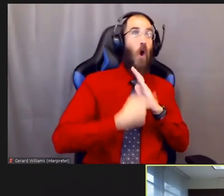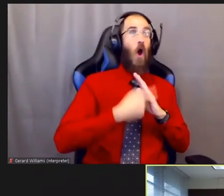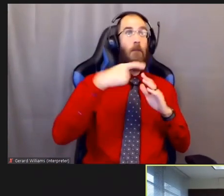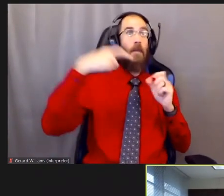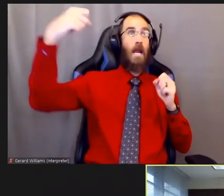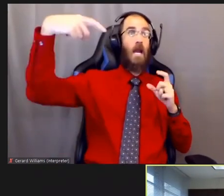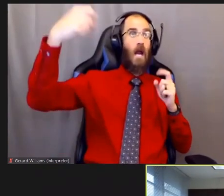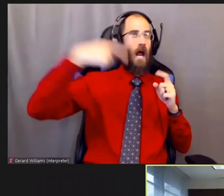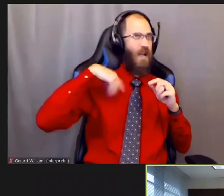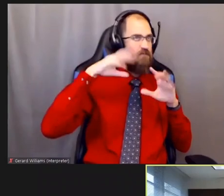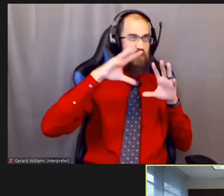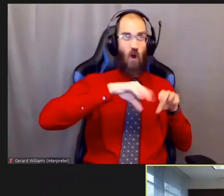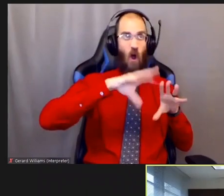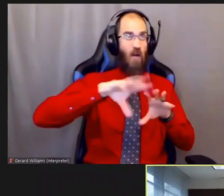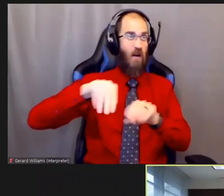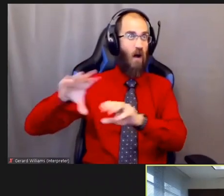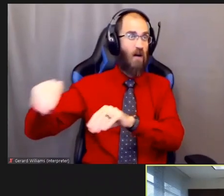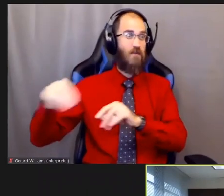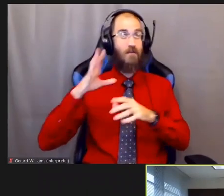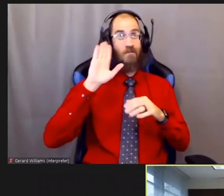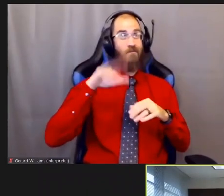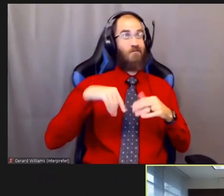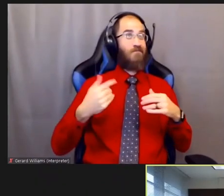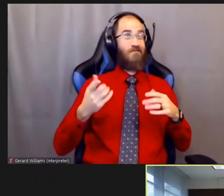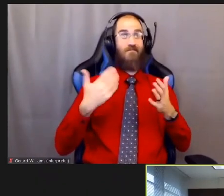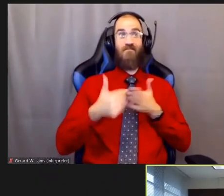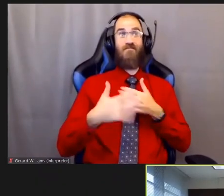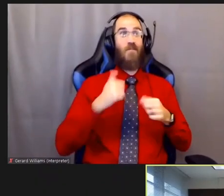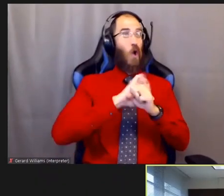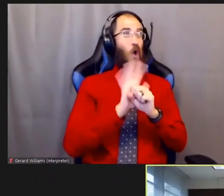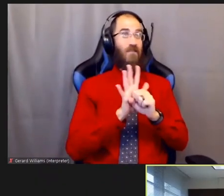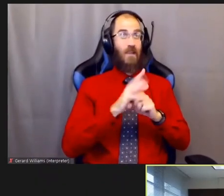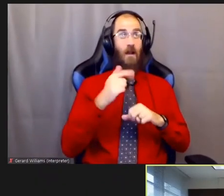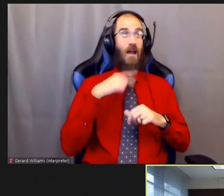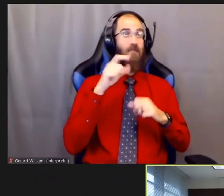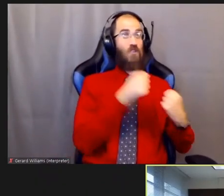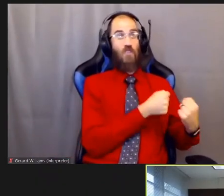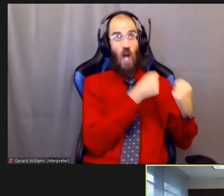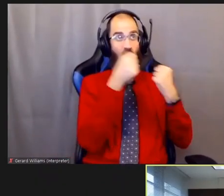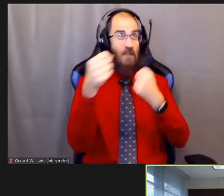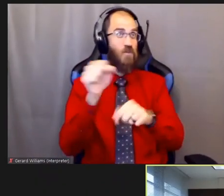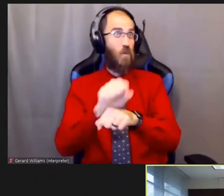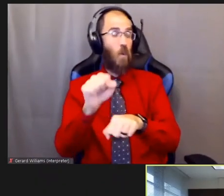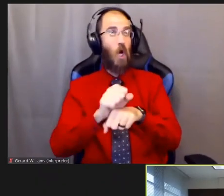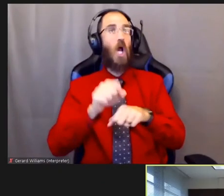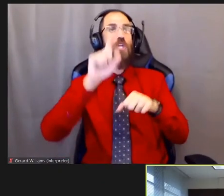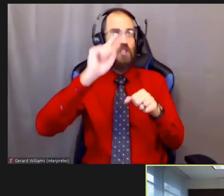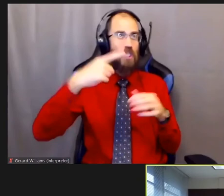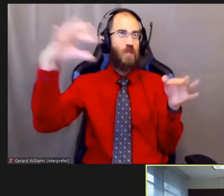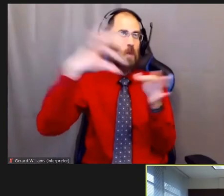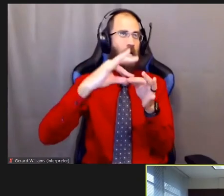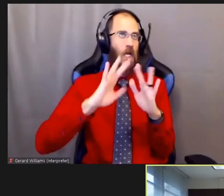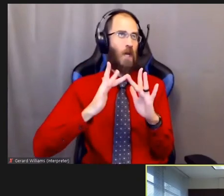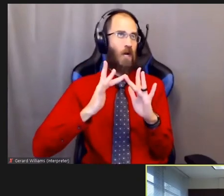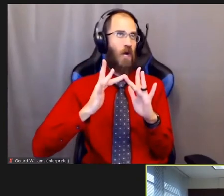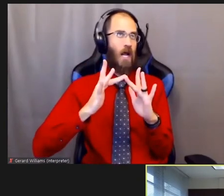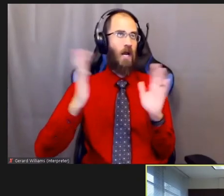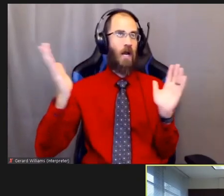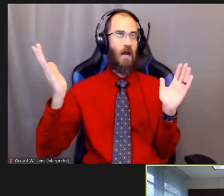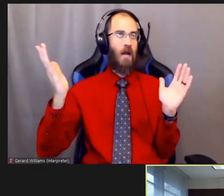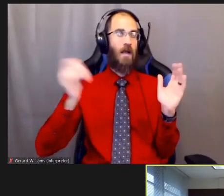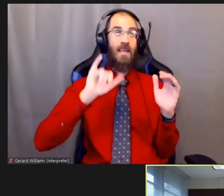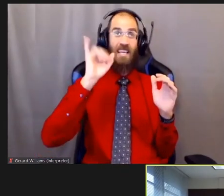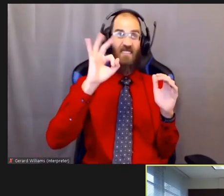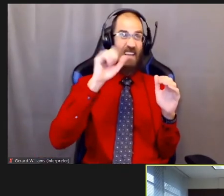And through COVID, I've been driving to work just so I could get access to the internet. And if I could tell you the things that